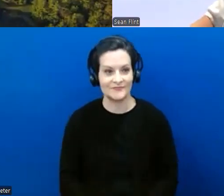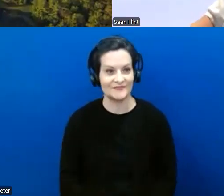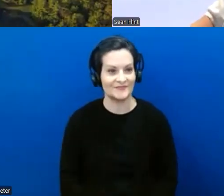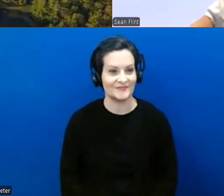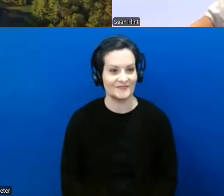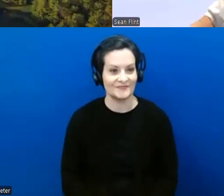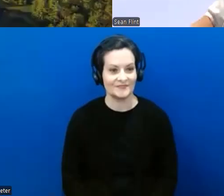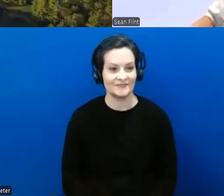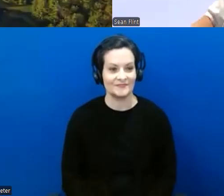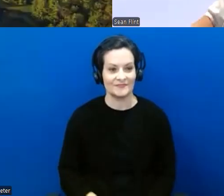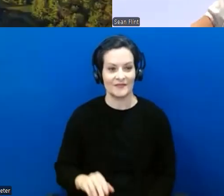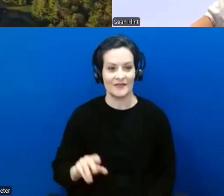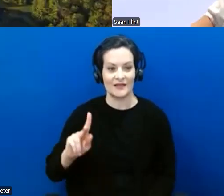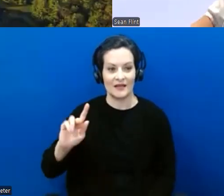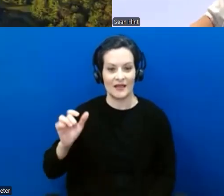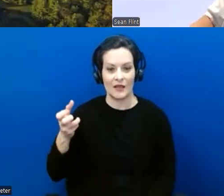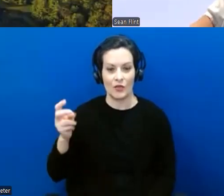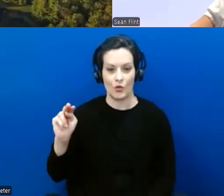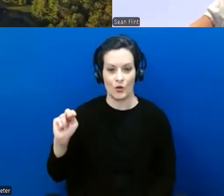Let's see, Kathryn.